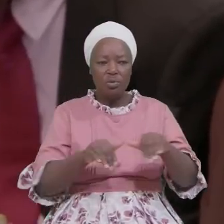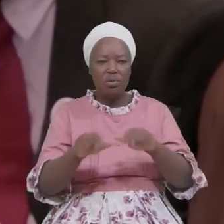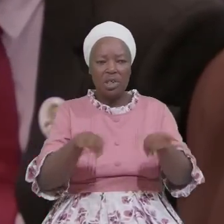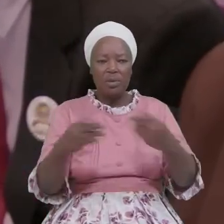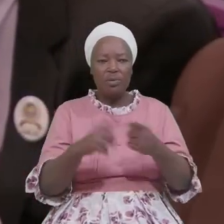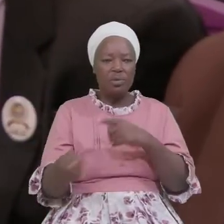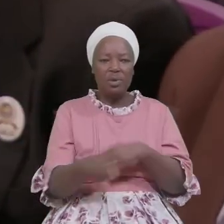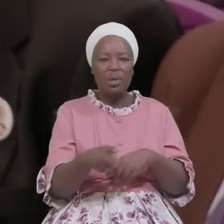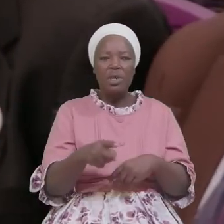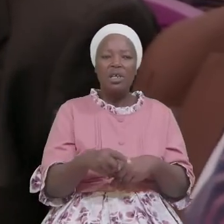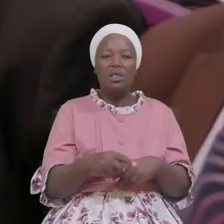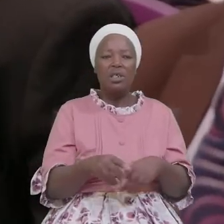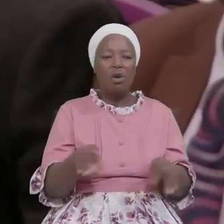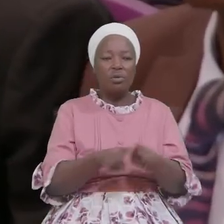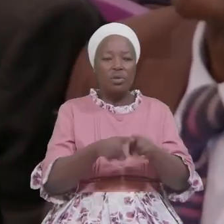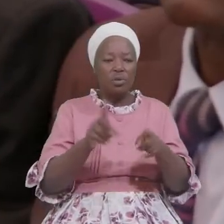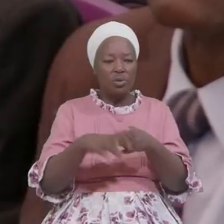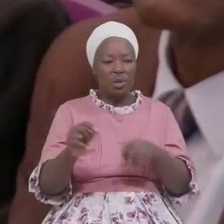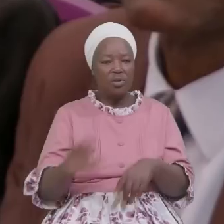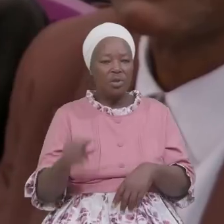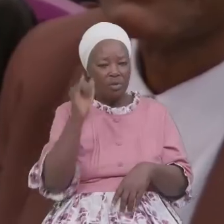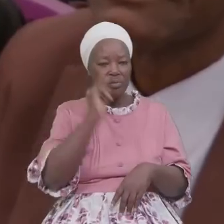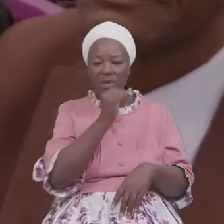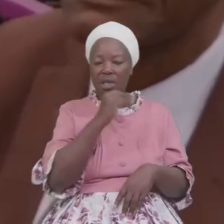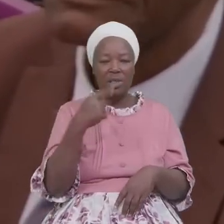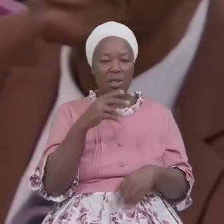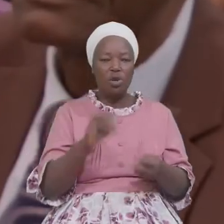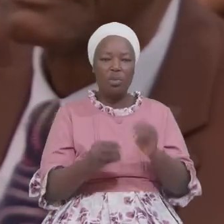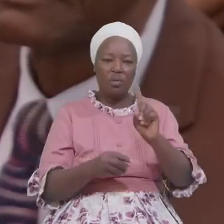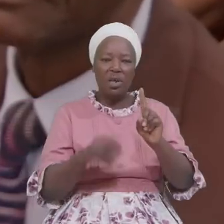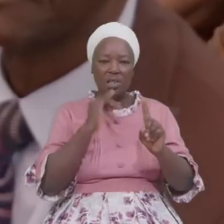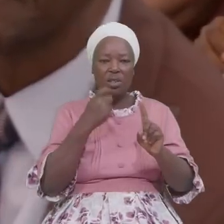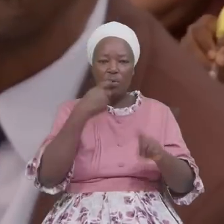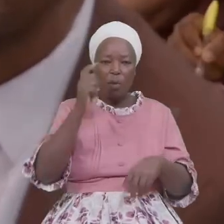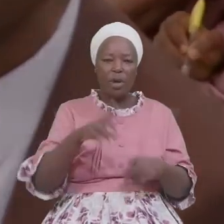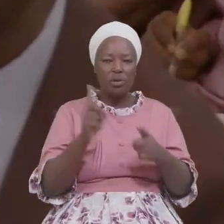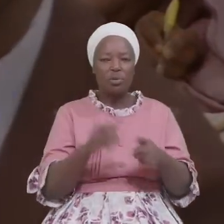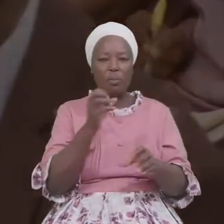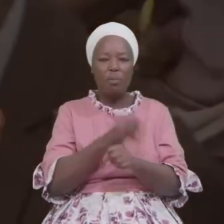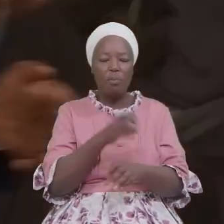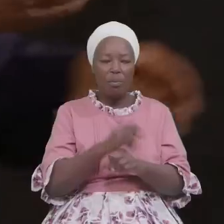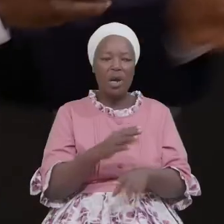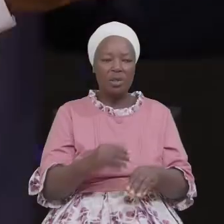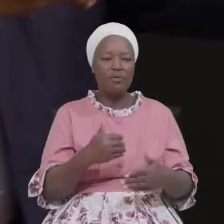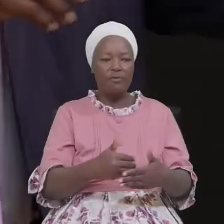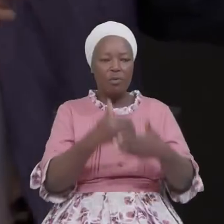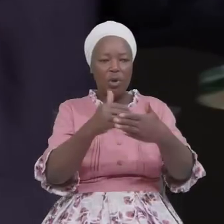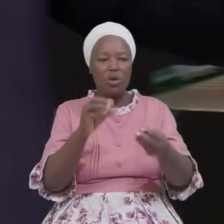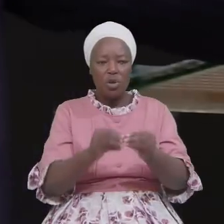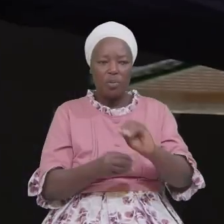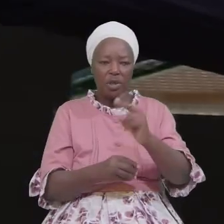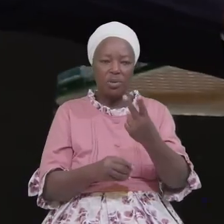them, even to the children of Israel. Number one, the command to march for. Number two, it's